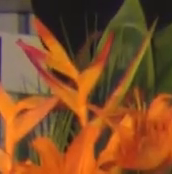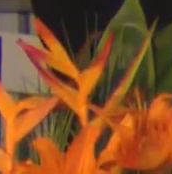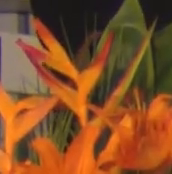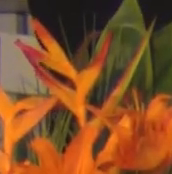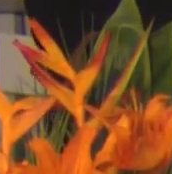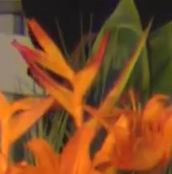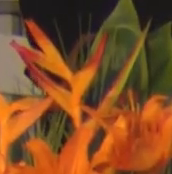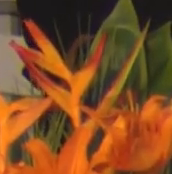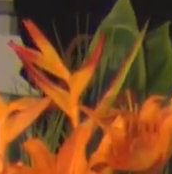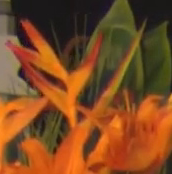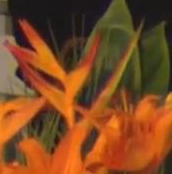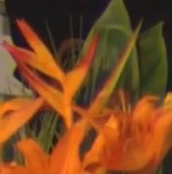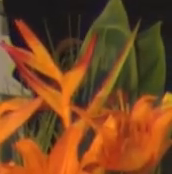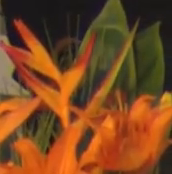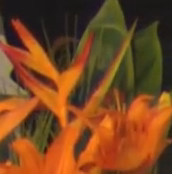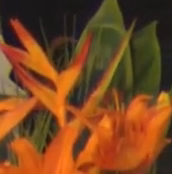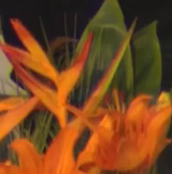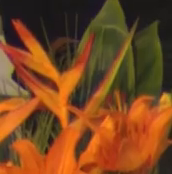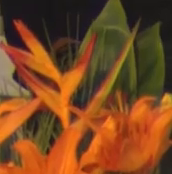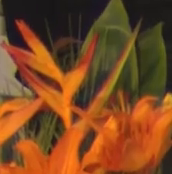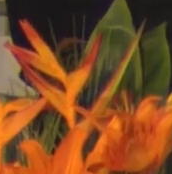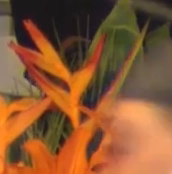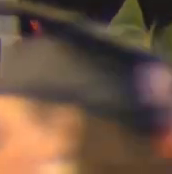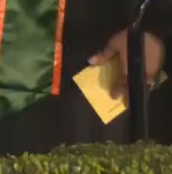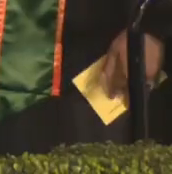Stephen Alexander Belcher.